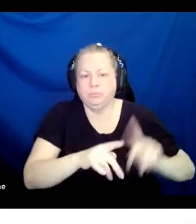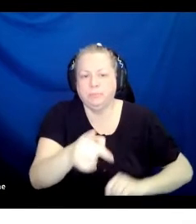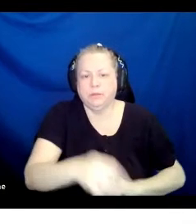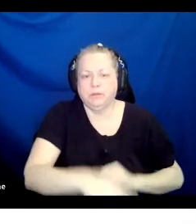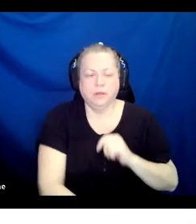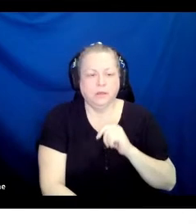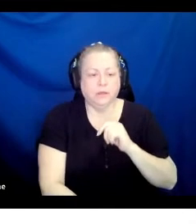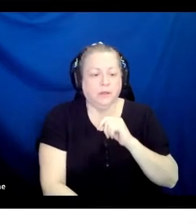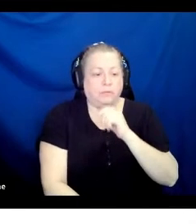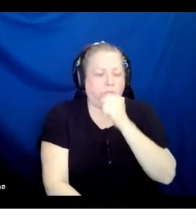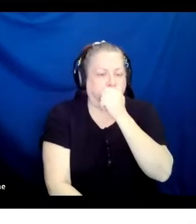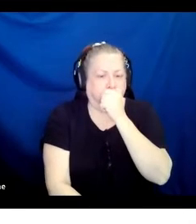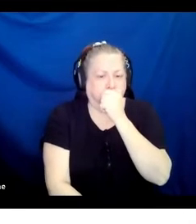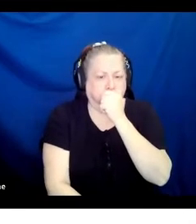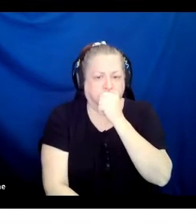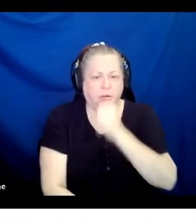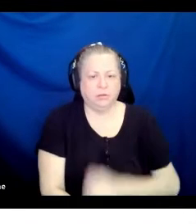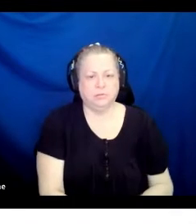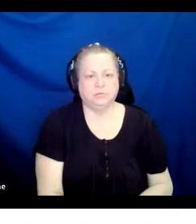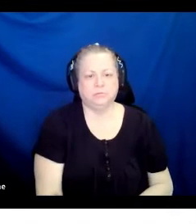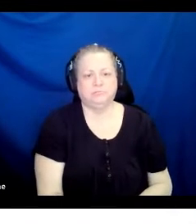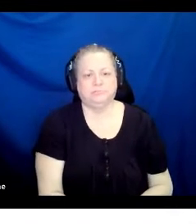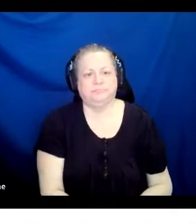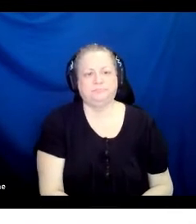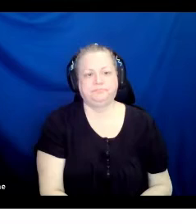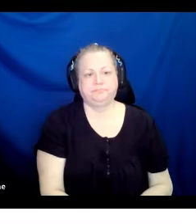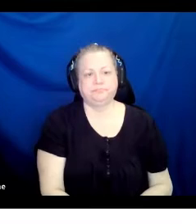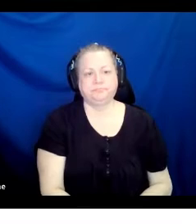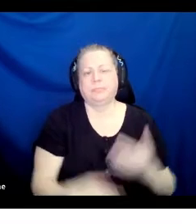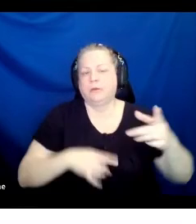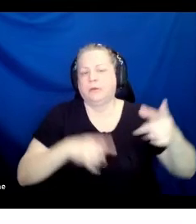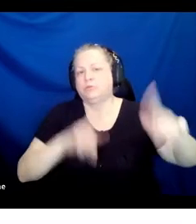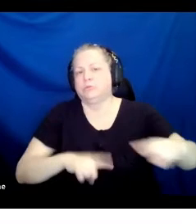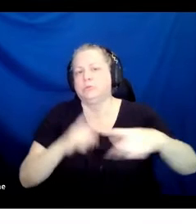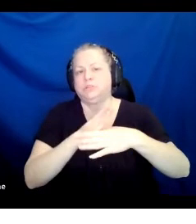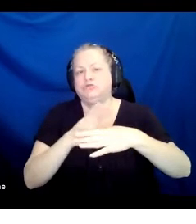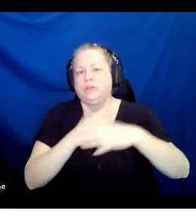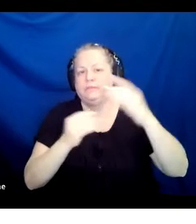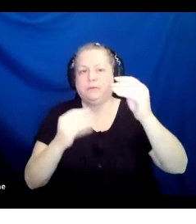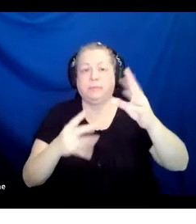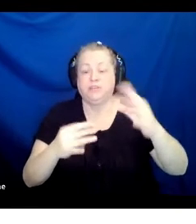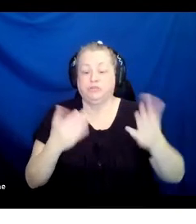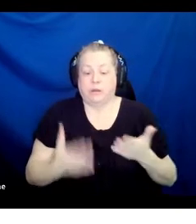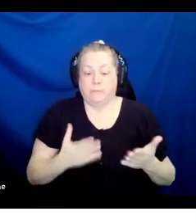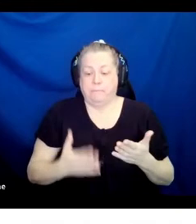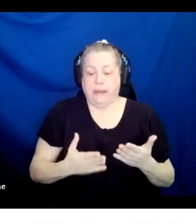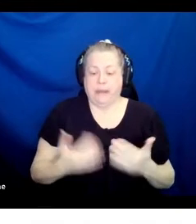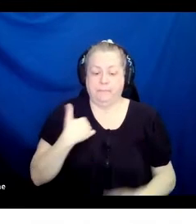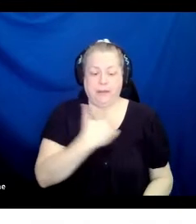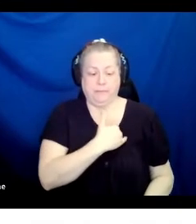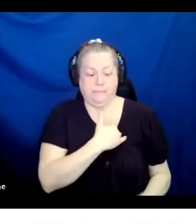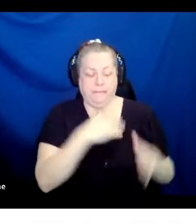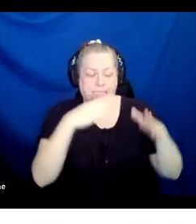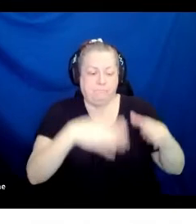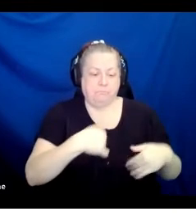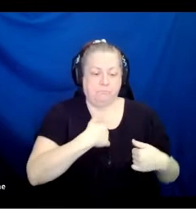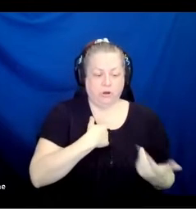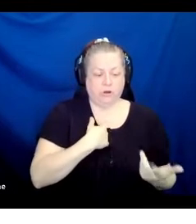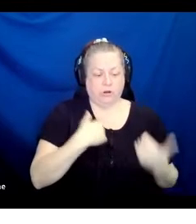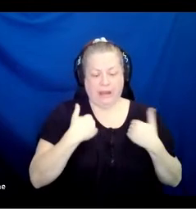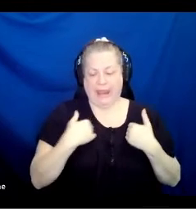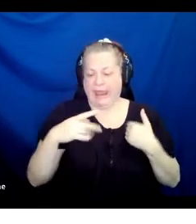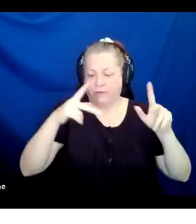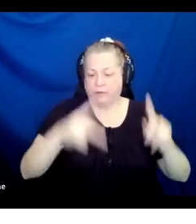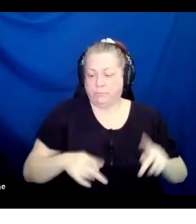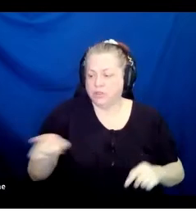The first is agreements to share information. Members may have someone in their lives who